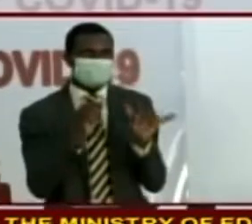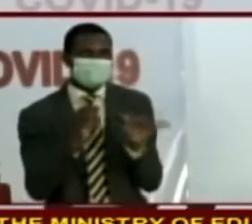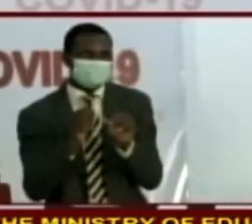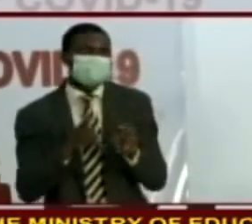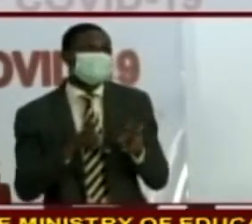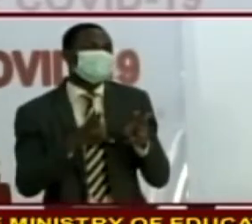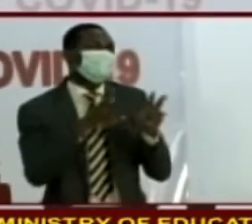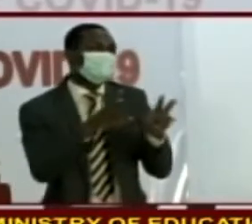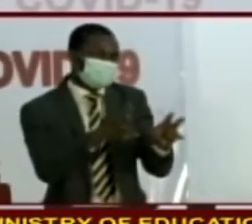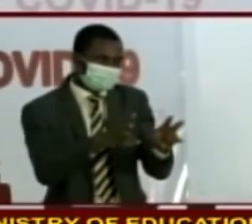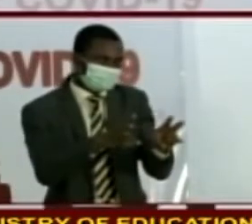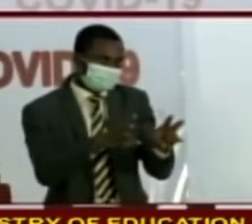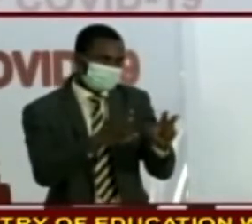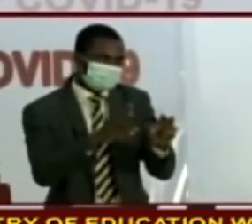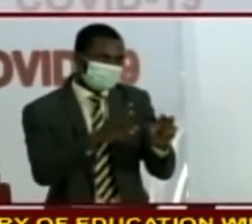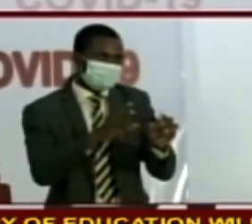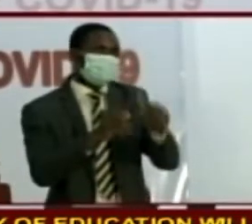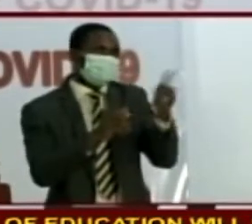already gone ahead.